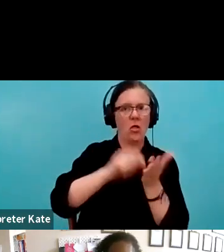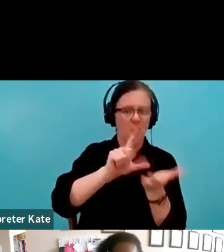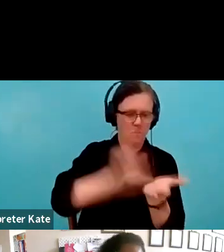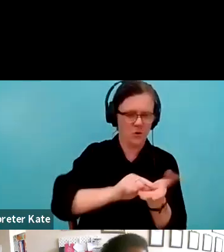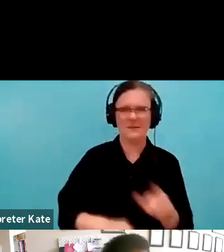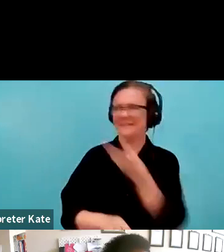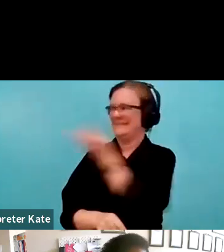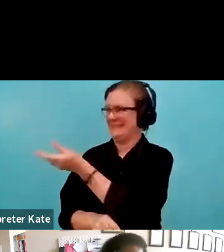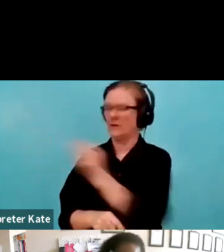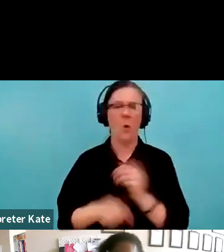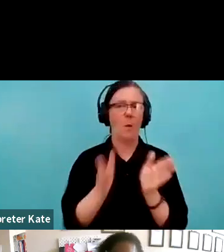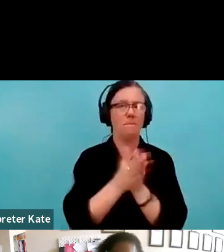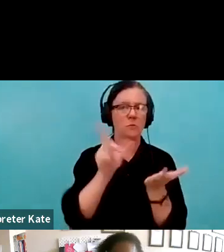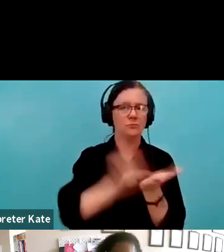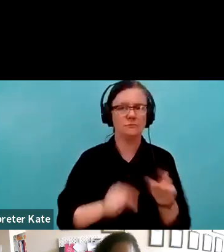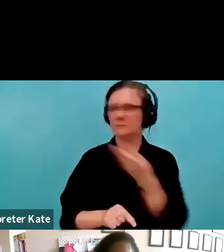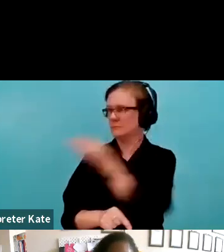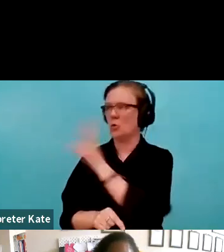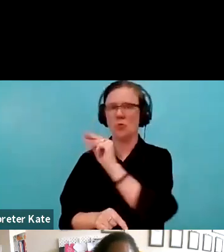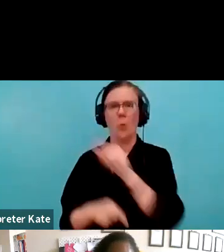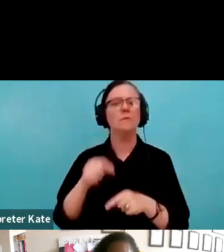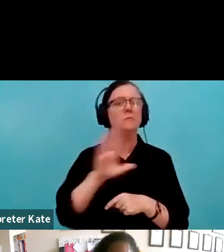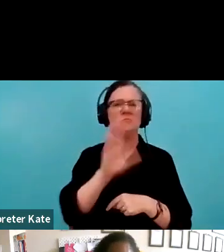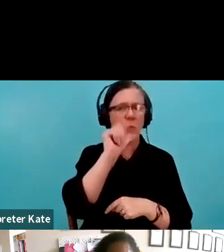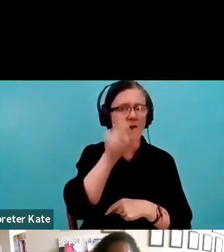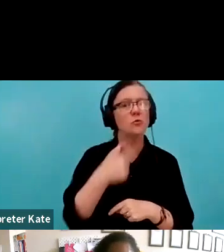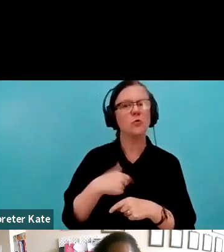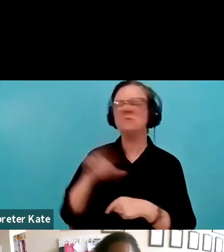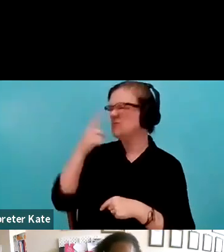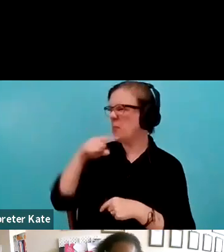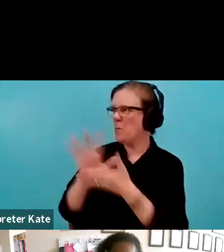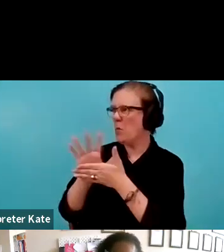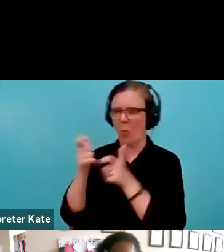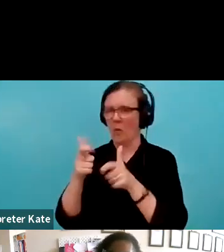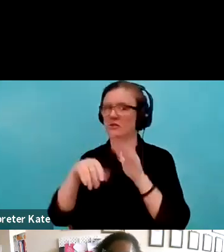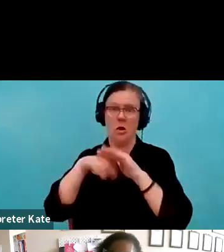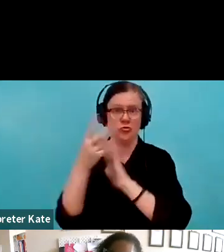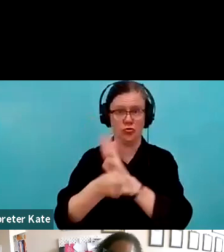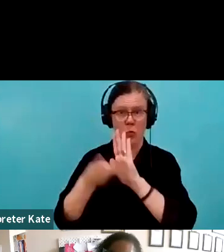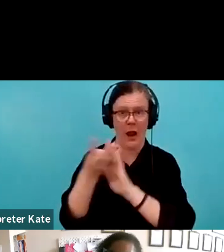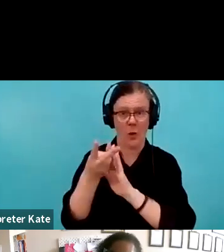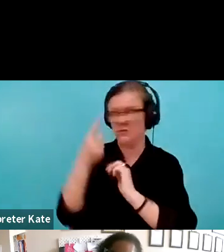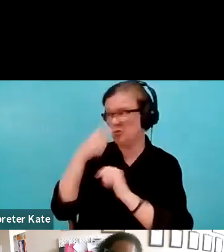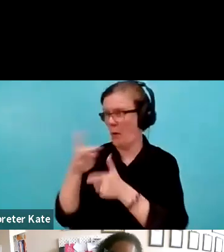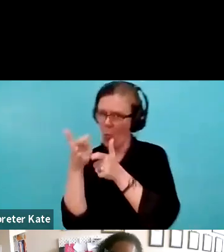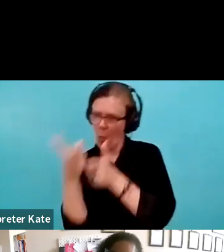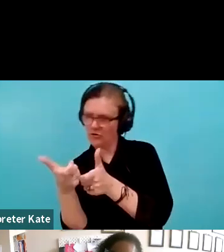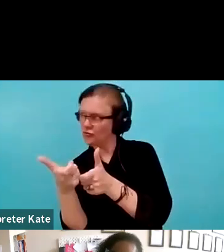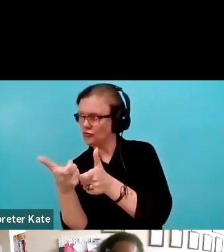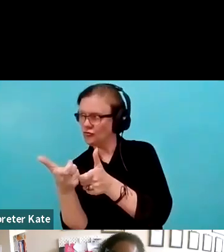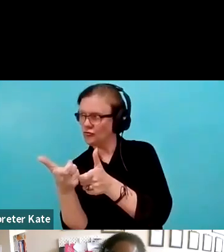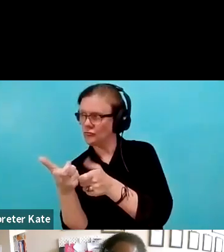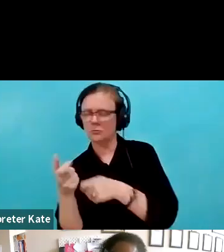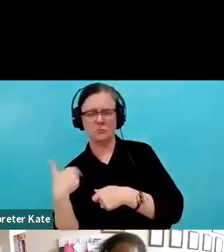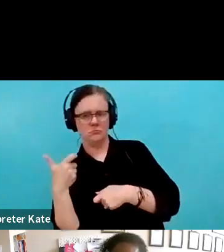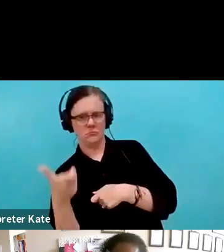book to read. We can just say, hey, will you watch this, this film? It's less than 2 hours. And what we've seen is it